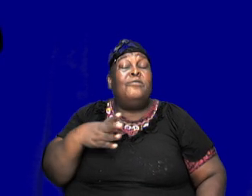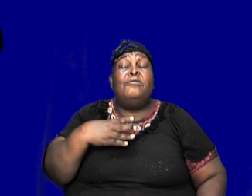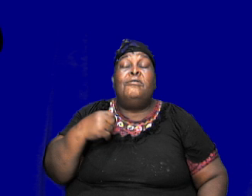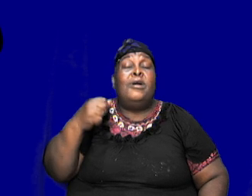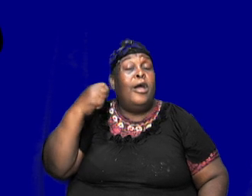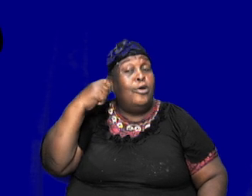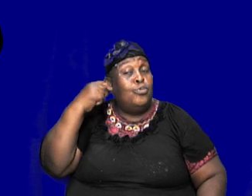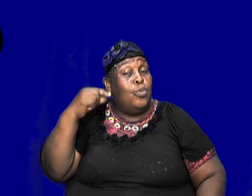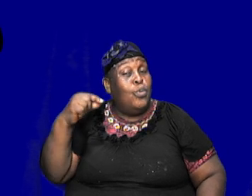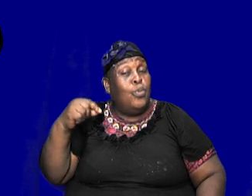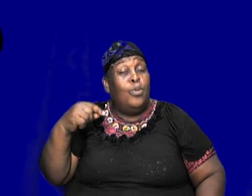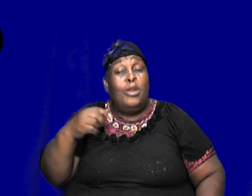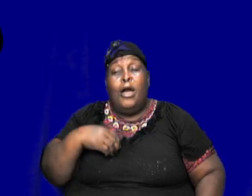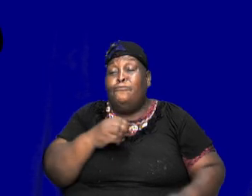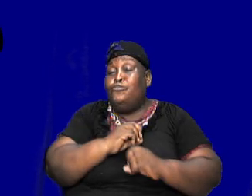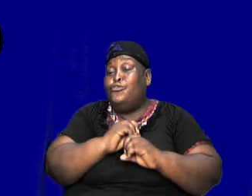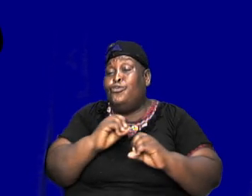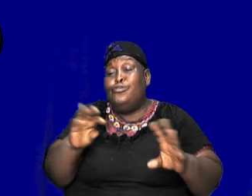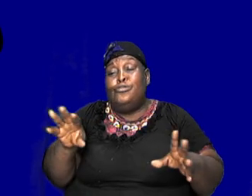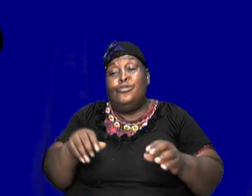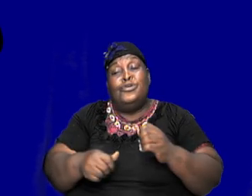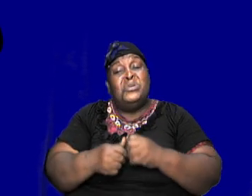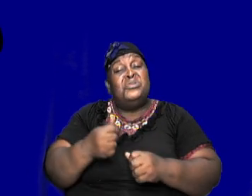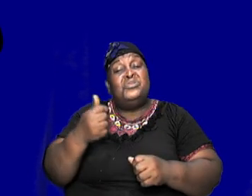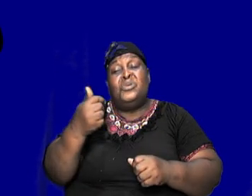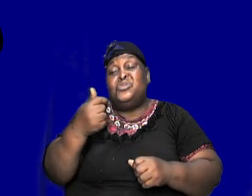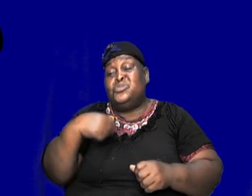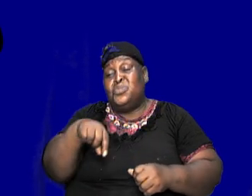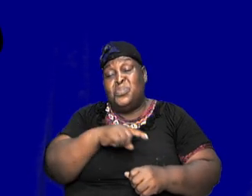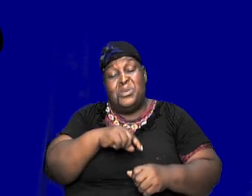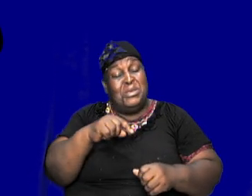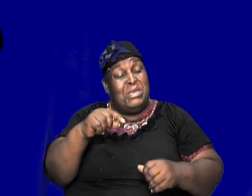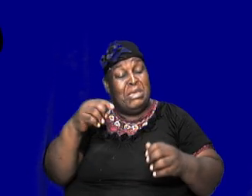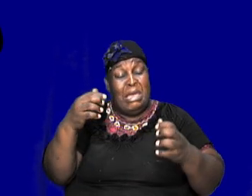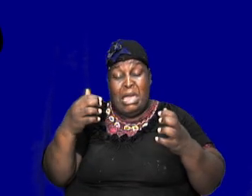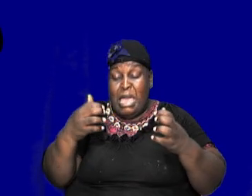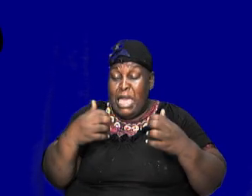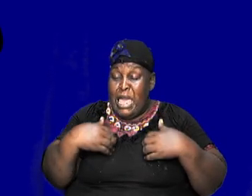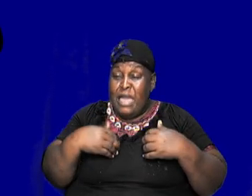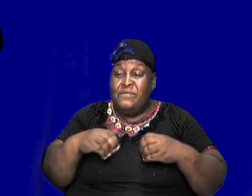Then Peter said, "Silver and gold have I none, but such that I have I give